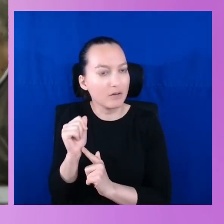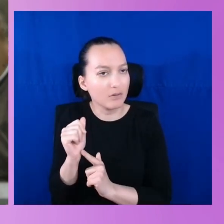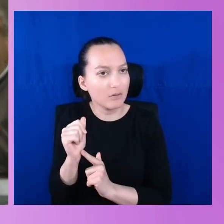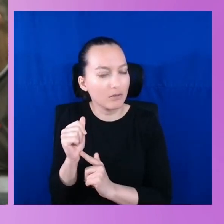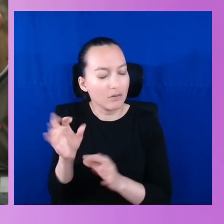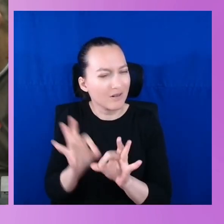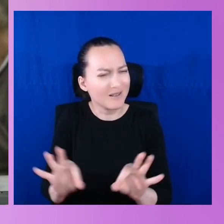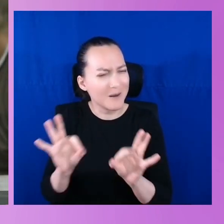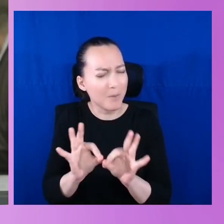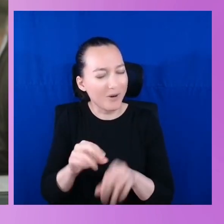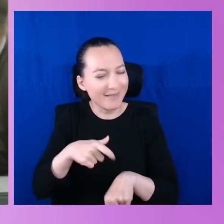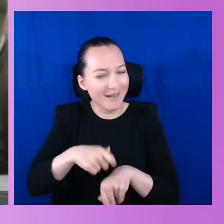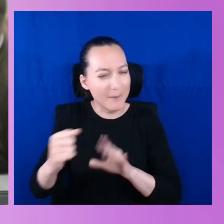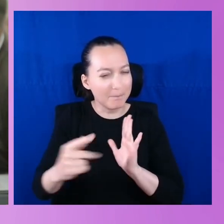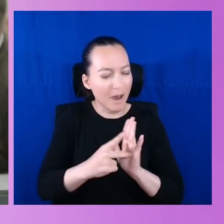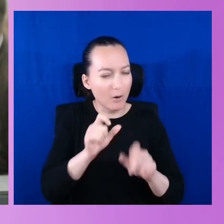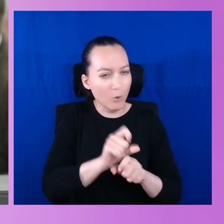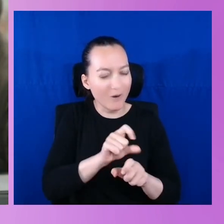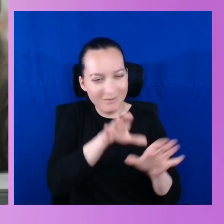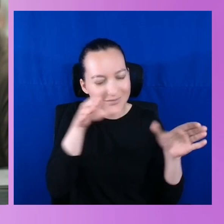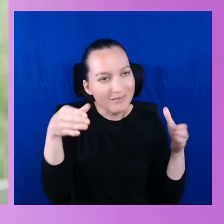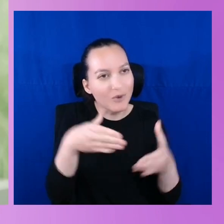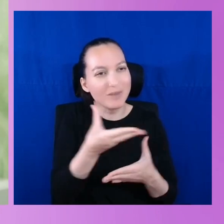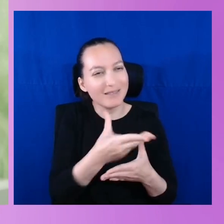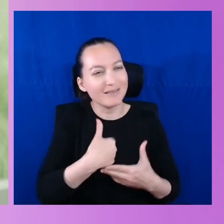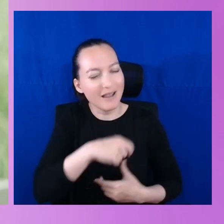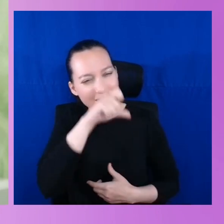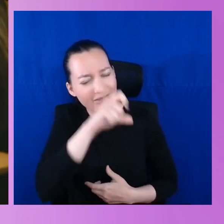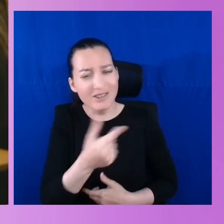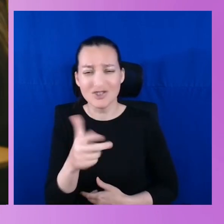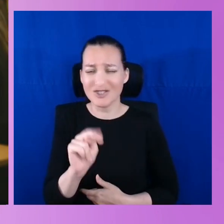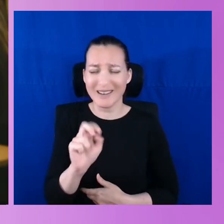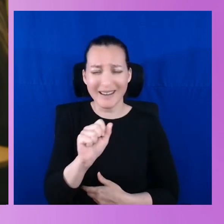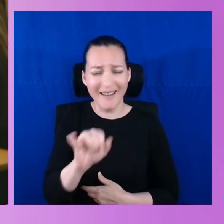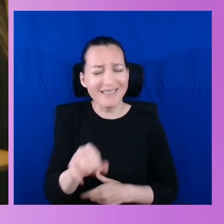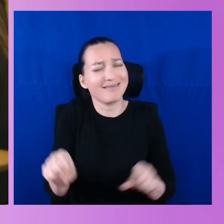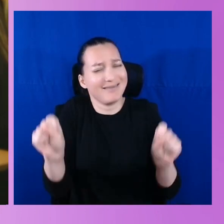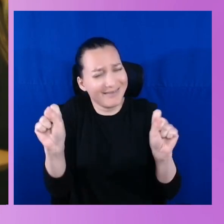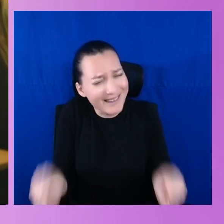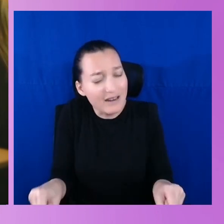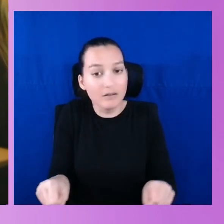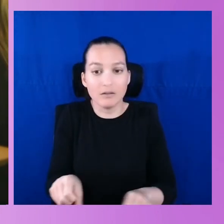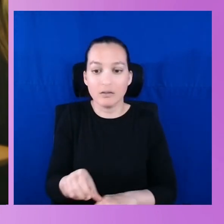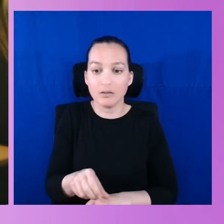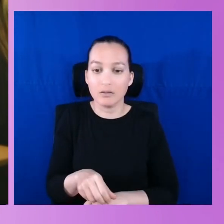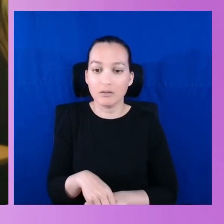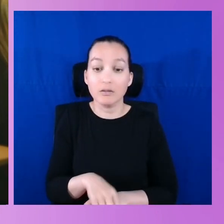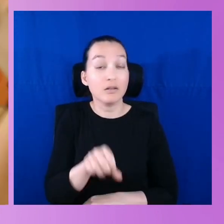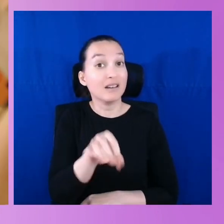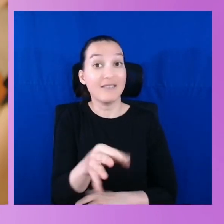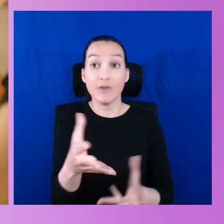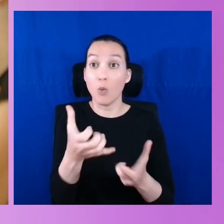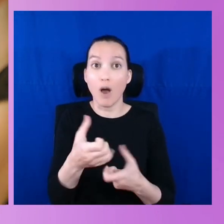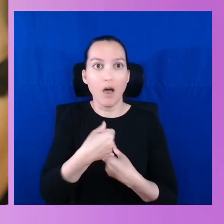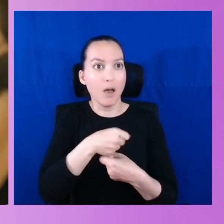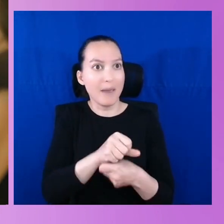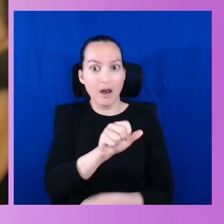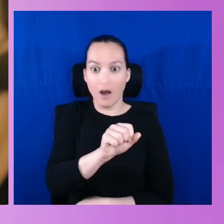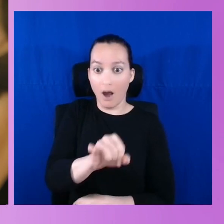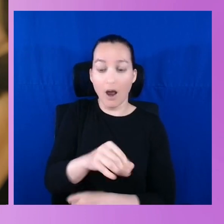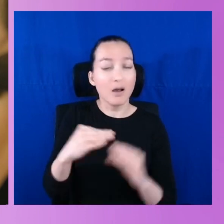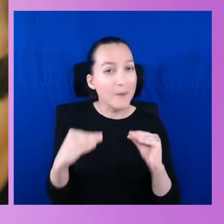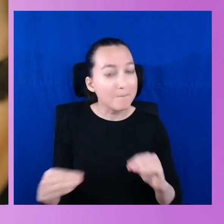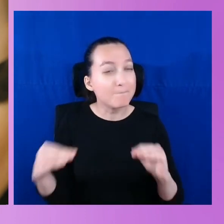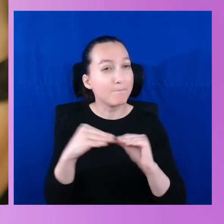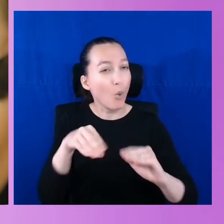time back to work on the things that I love. And generative AI does that. If you want to make AI more accessible